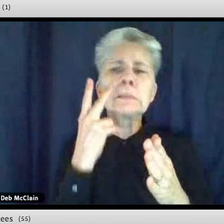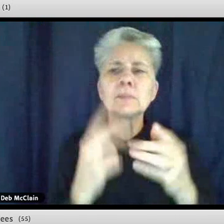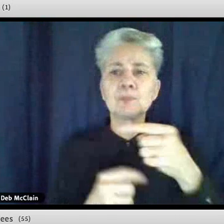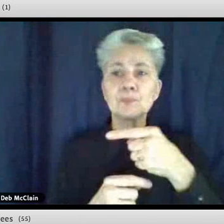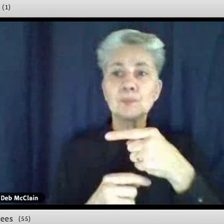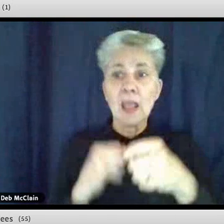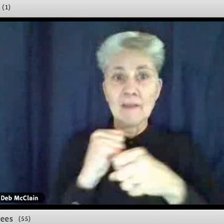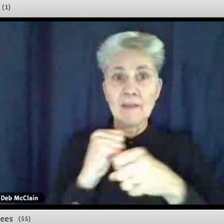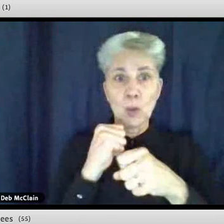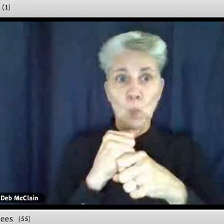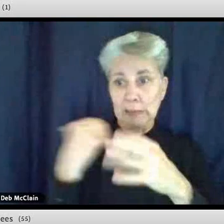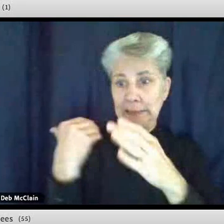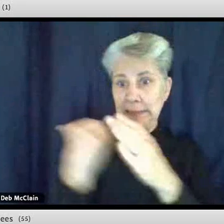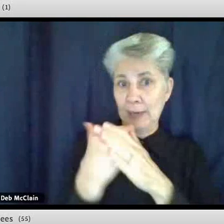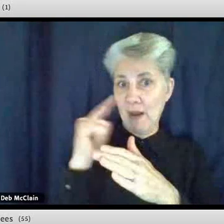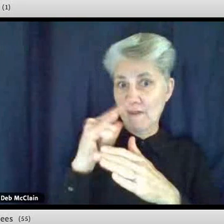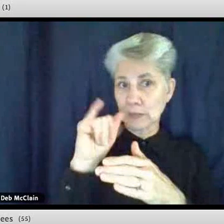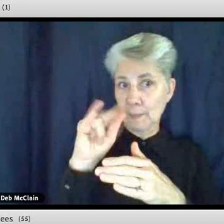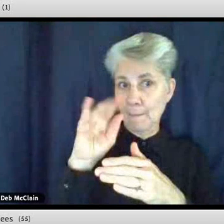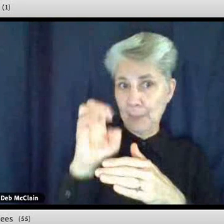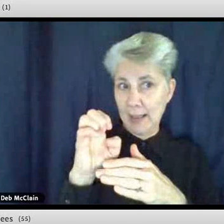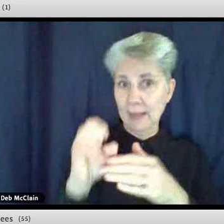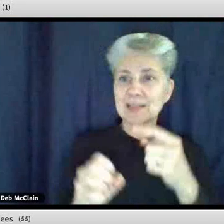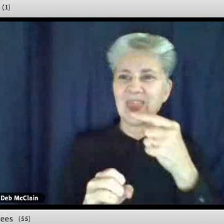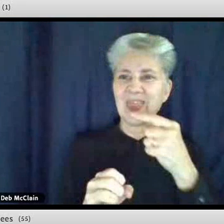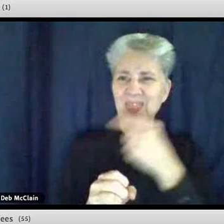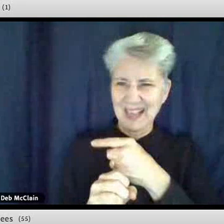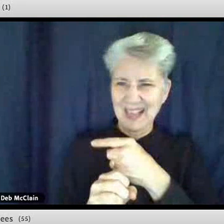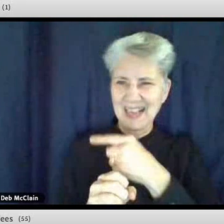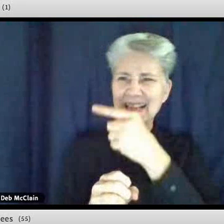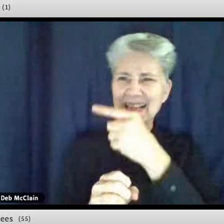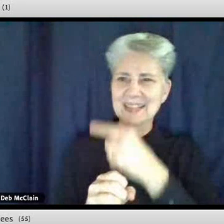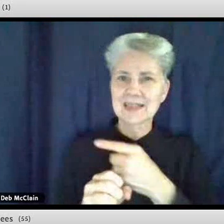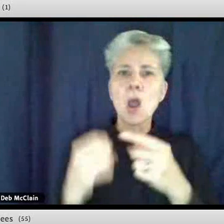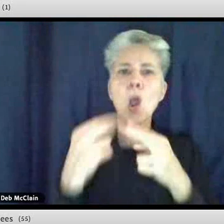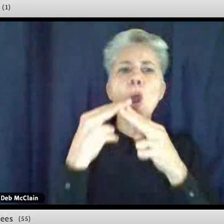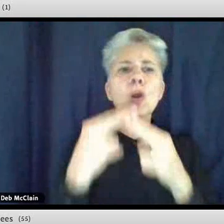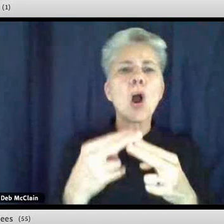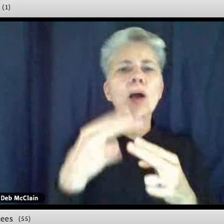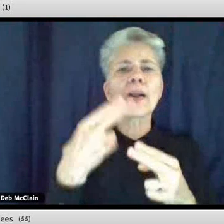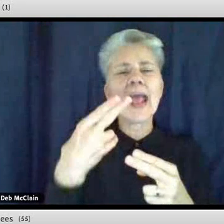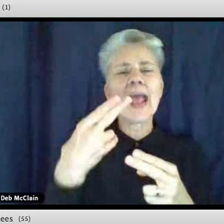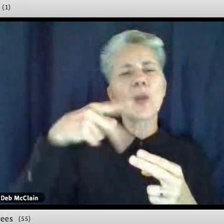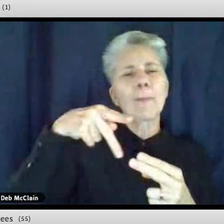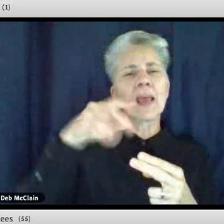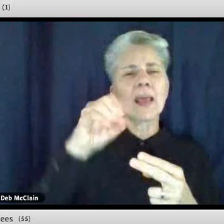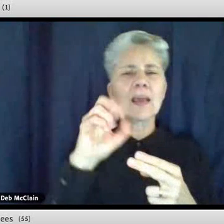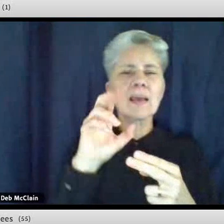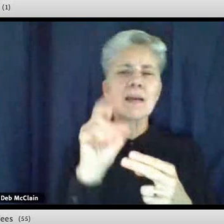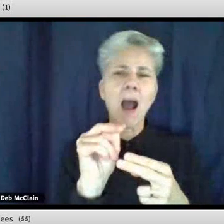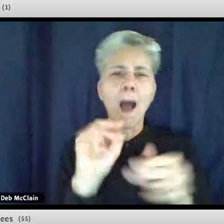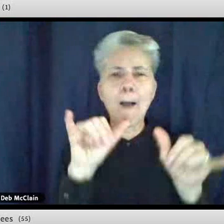near a Air Force base, you'll see that they have what's called HPCon measures,